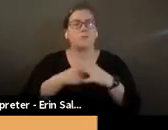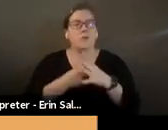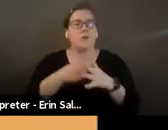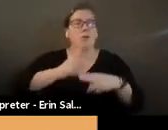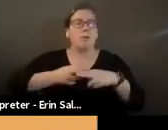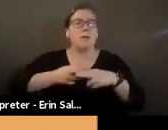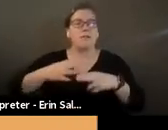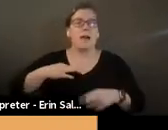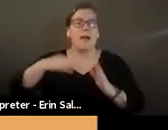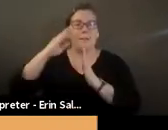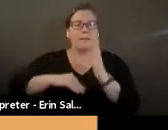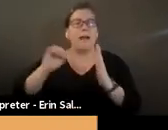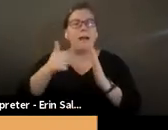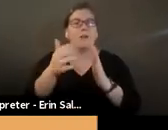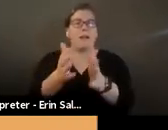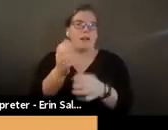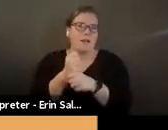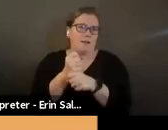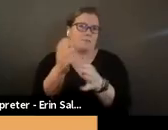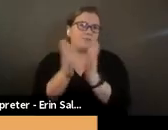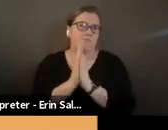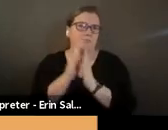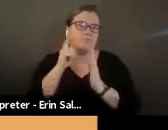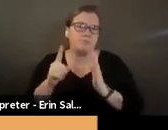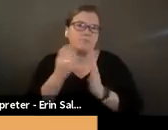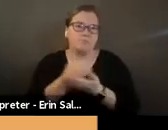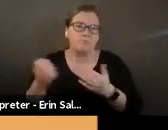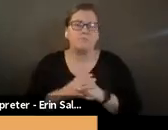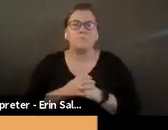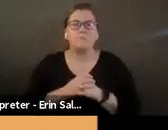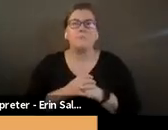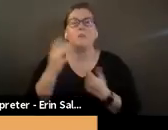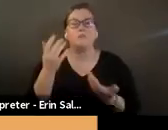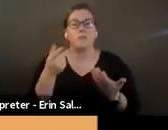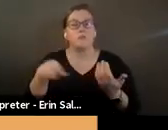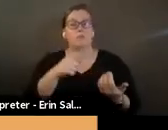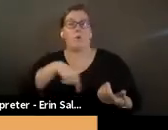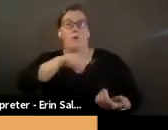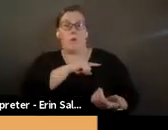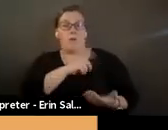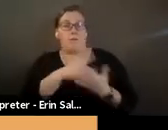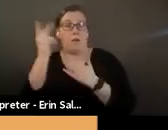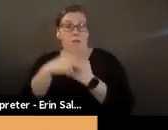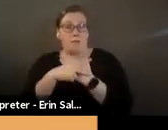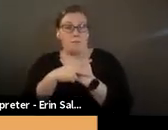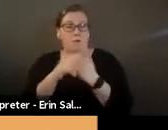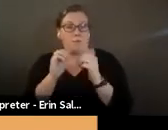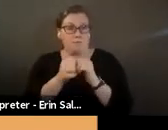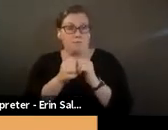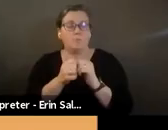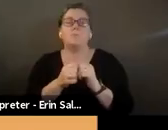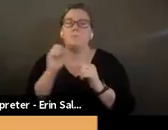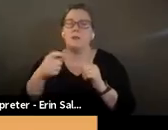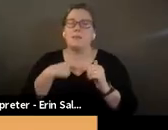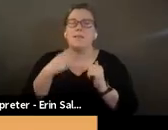equipment. So for starters, to qualify for our program, one must have a hearing or